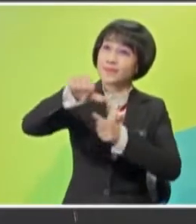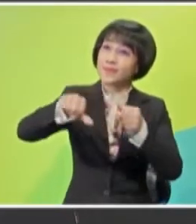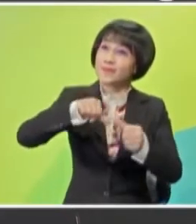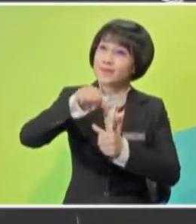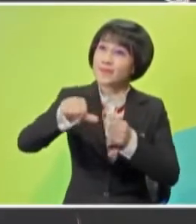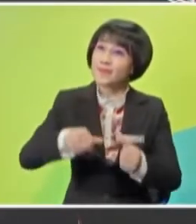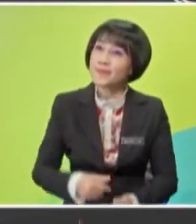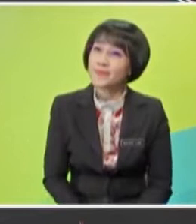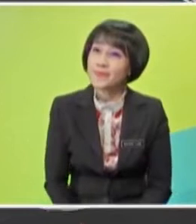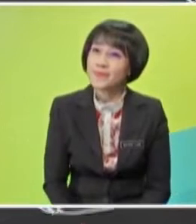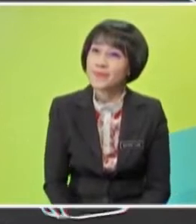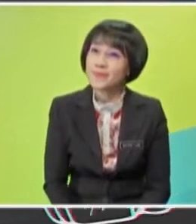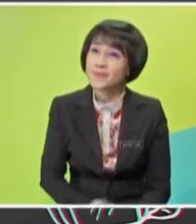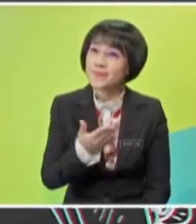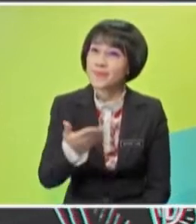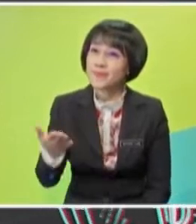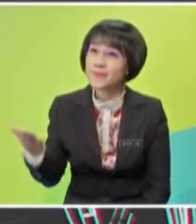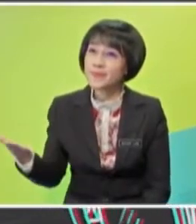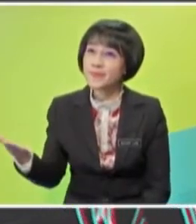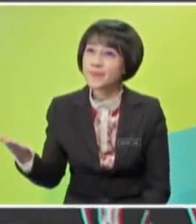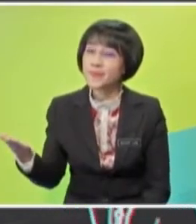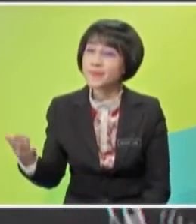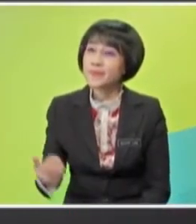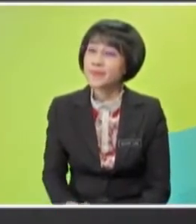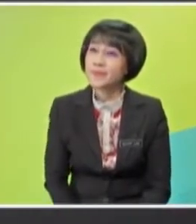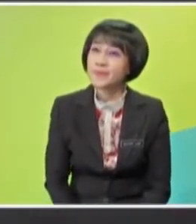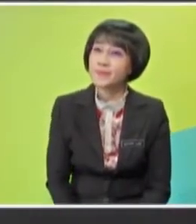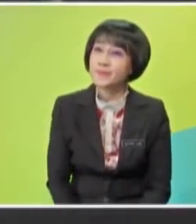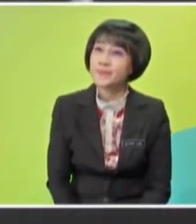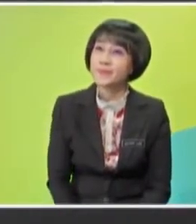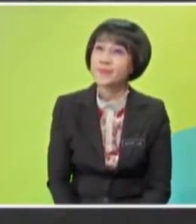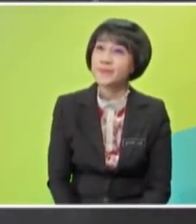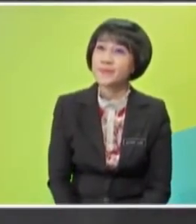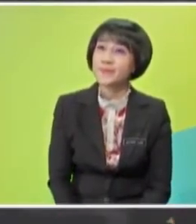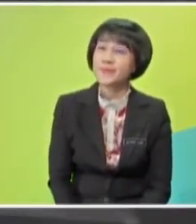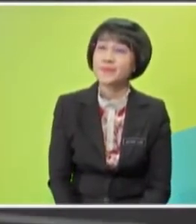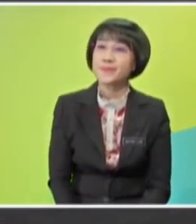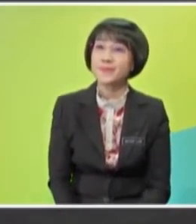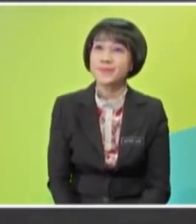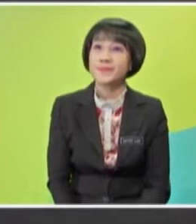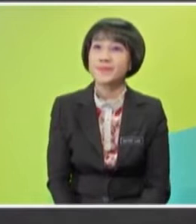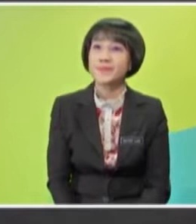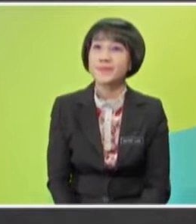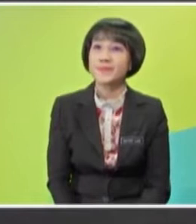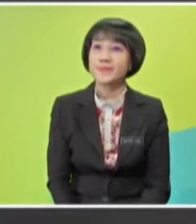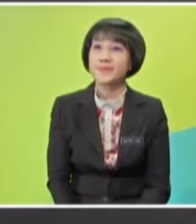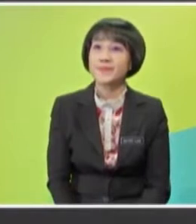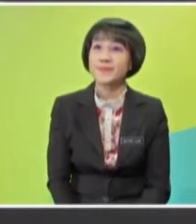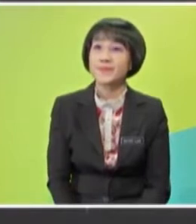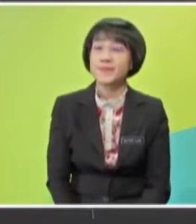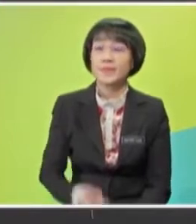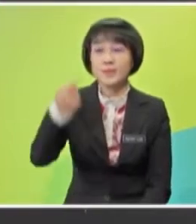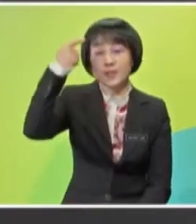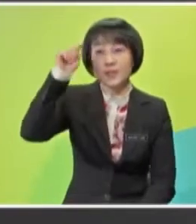or something that enjoys being with others. Okay, so yeah, the person